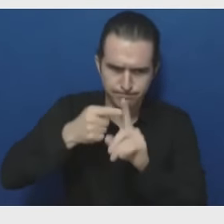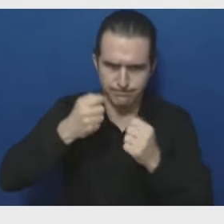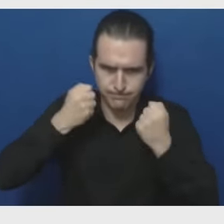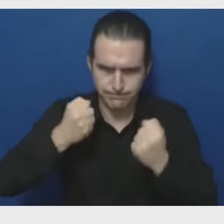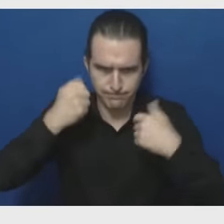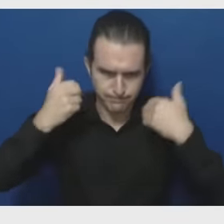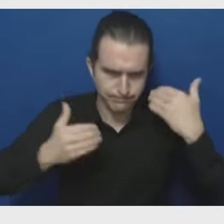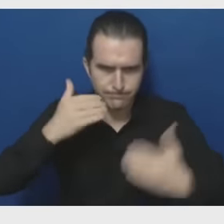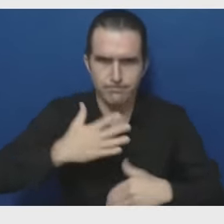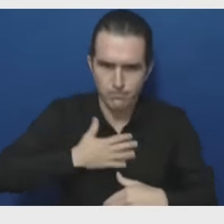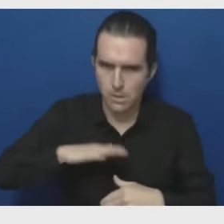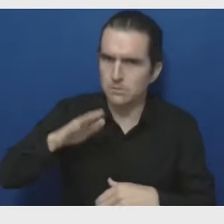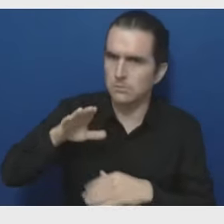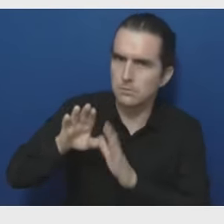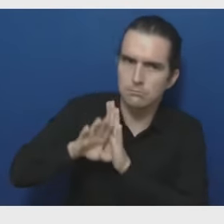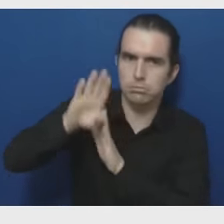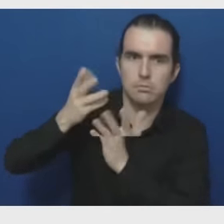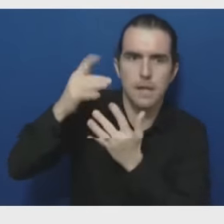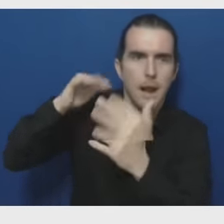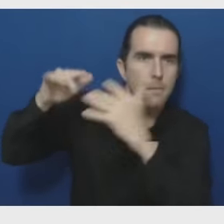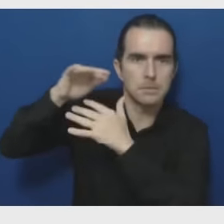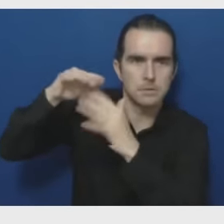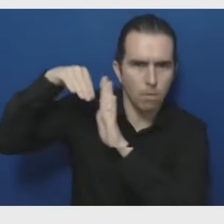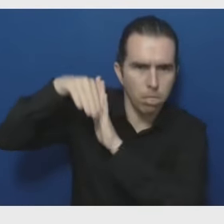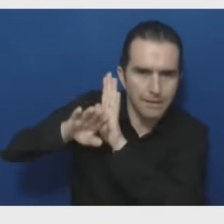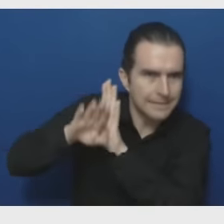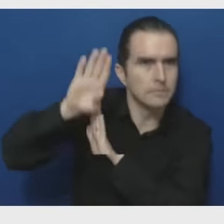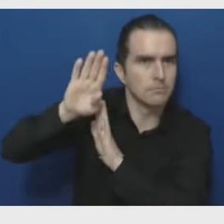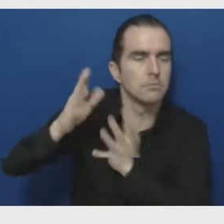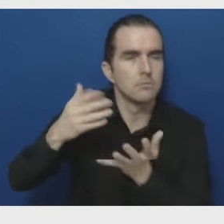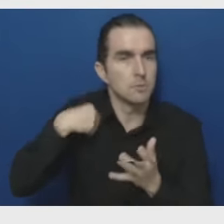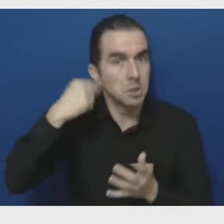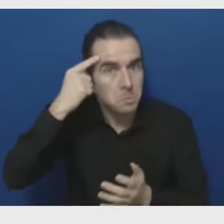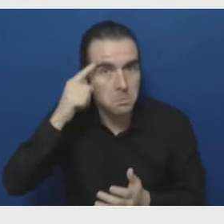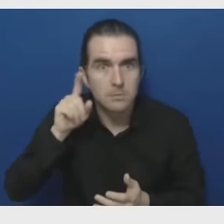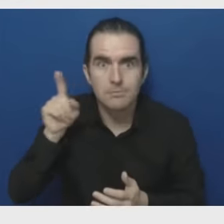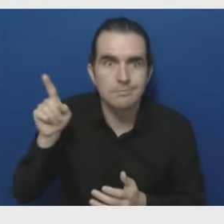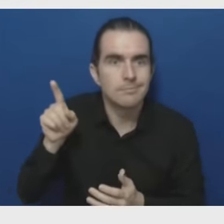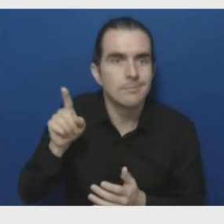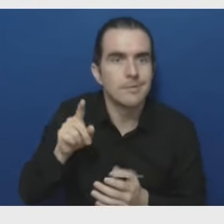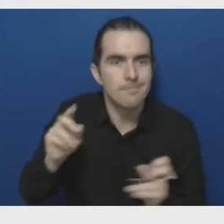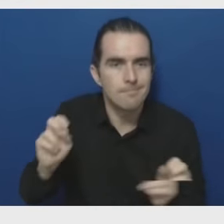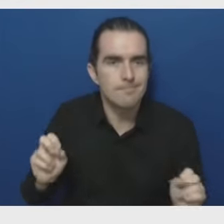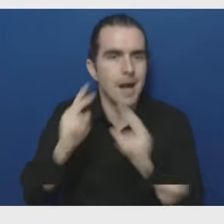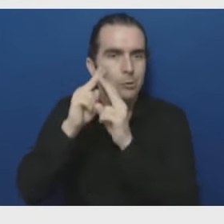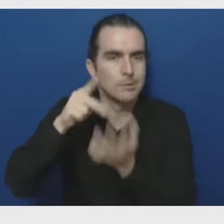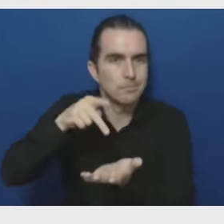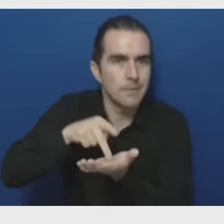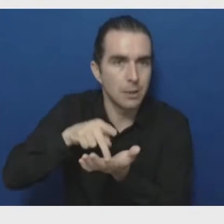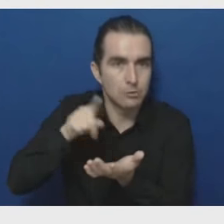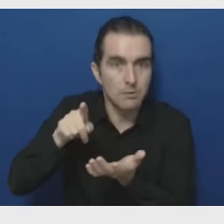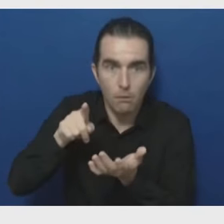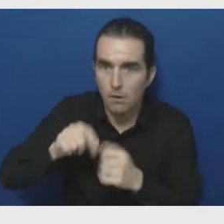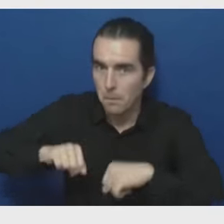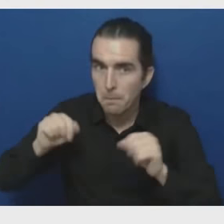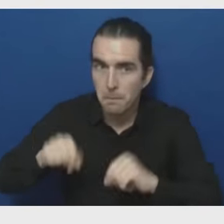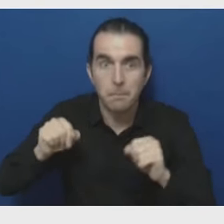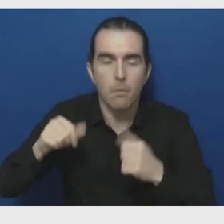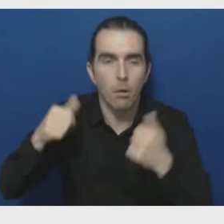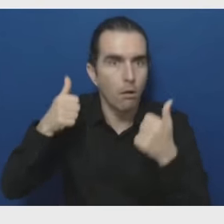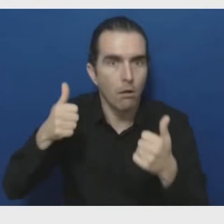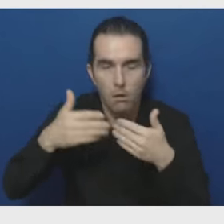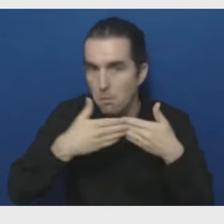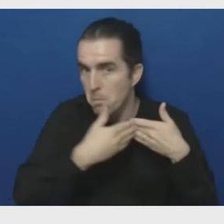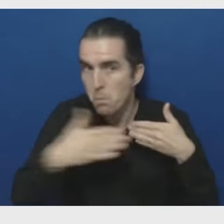attention to leaders that they cannot continue to do this, because it has implications in people's lives and certainly the future